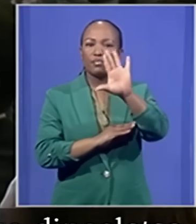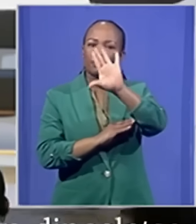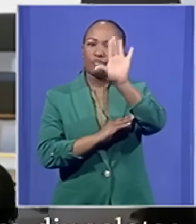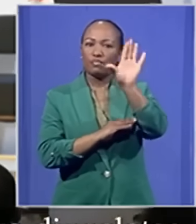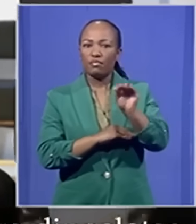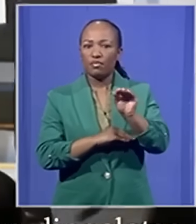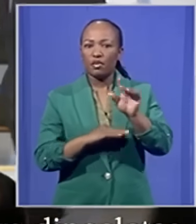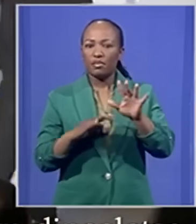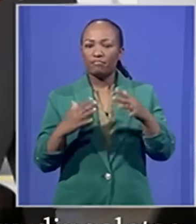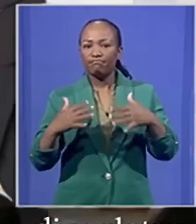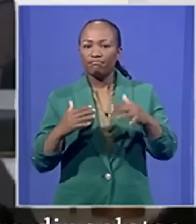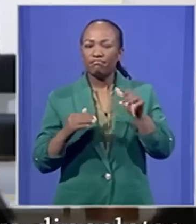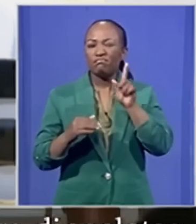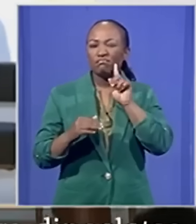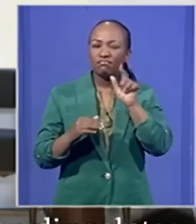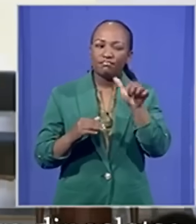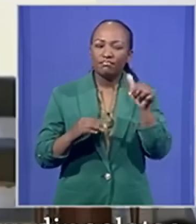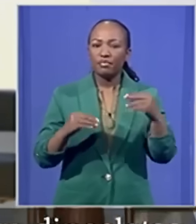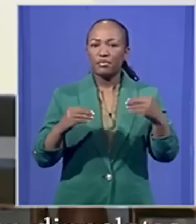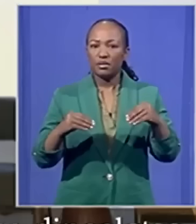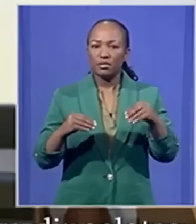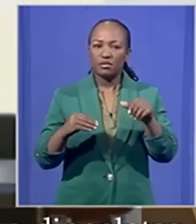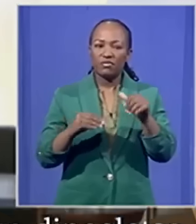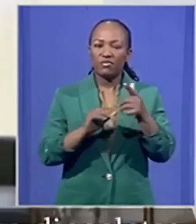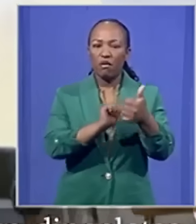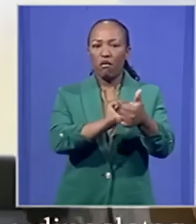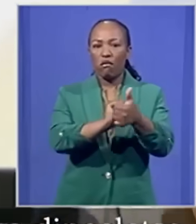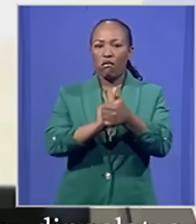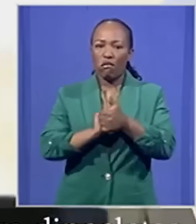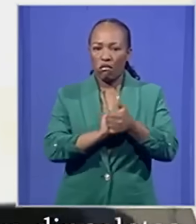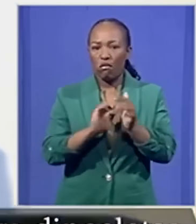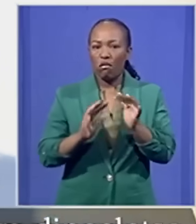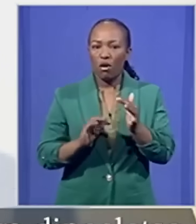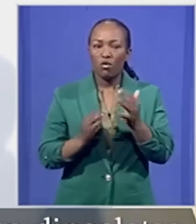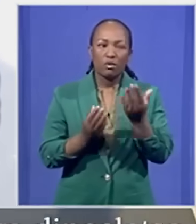kgaratlhela mekgwa e meswa ya kgwebisano le peeletso.